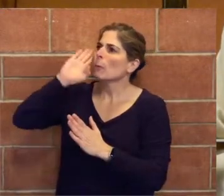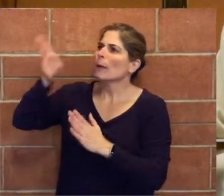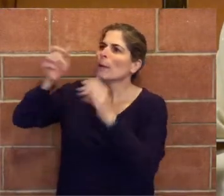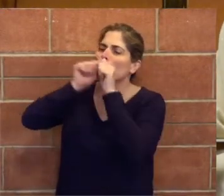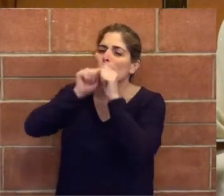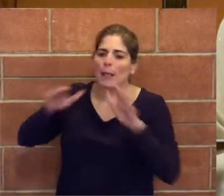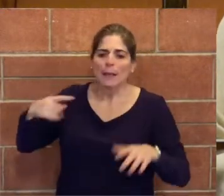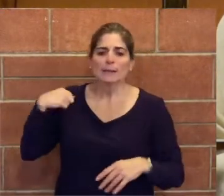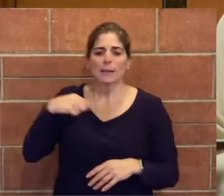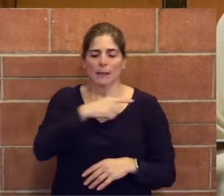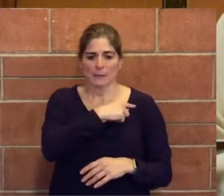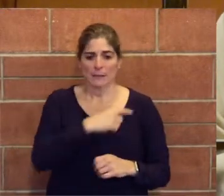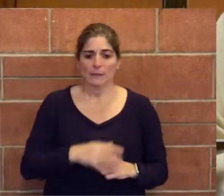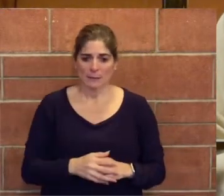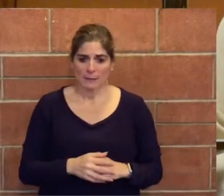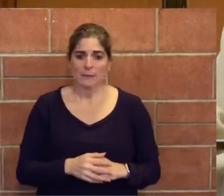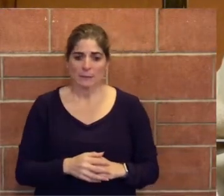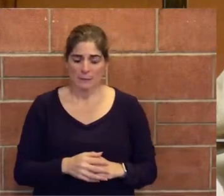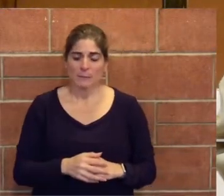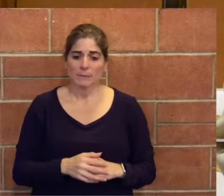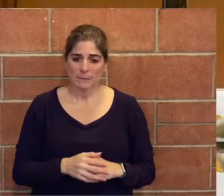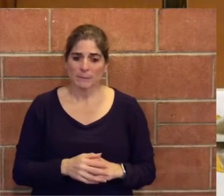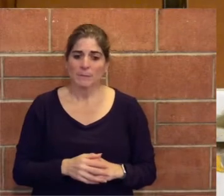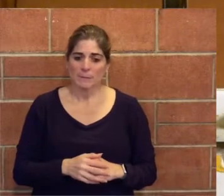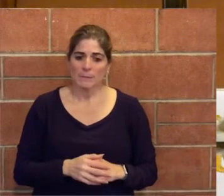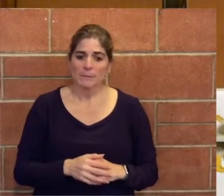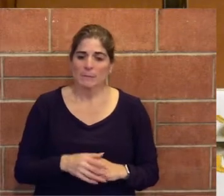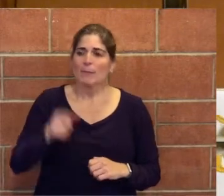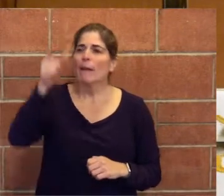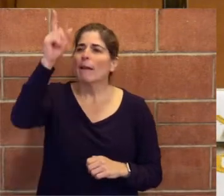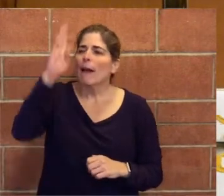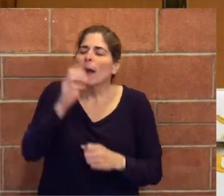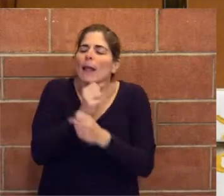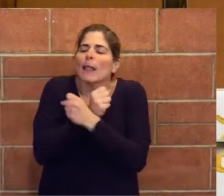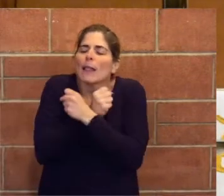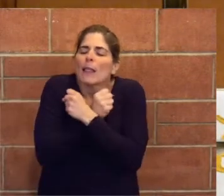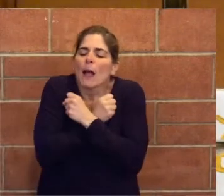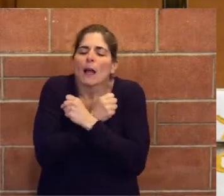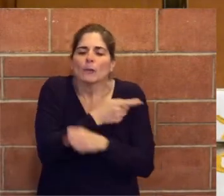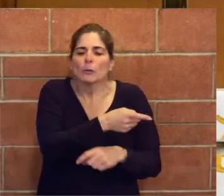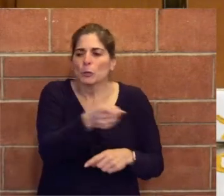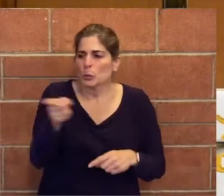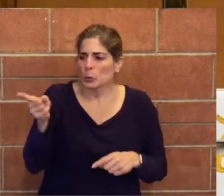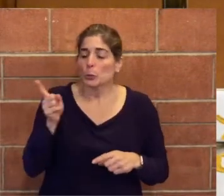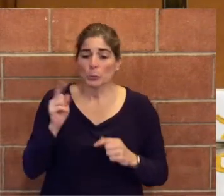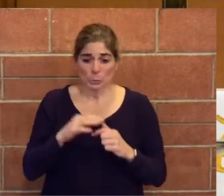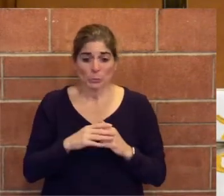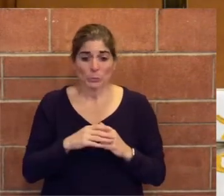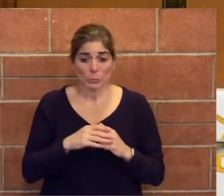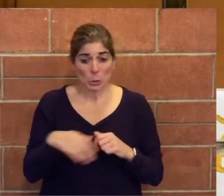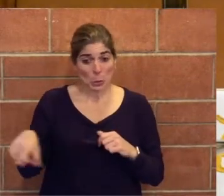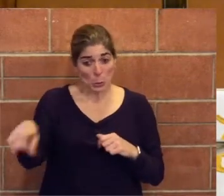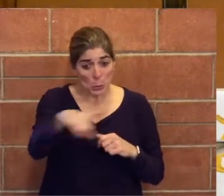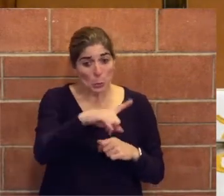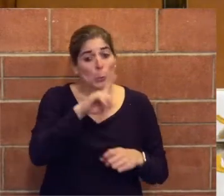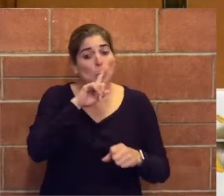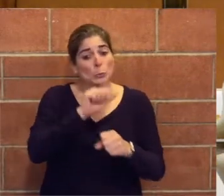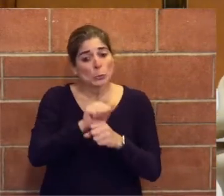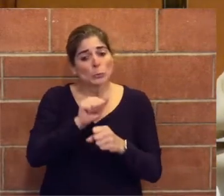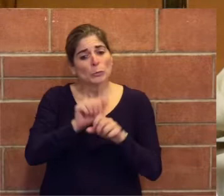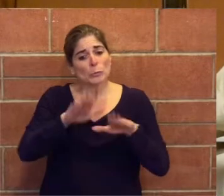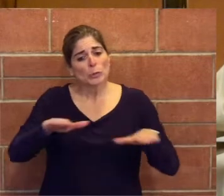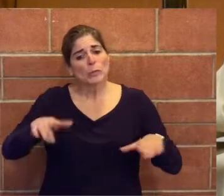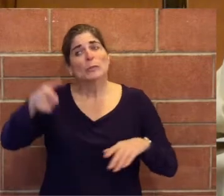and blesses us. Please know that God loves you. You are